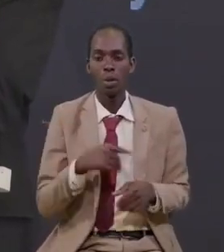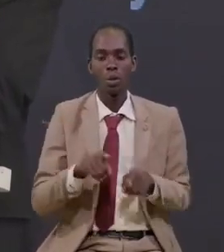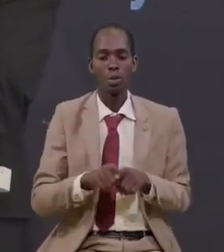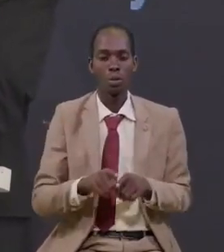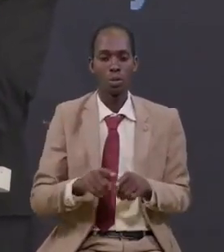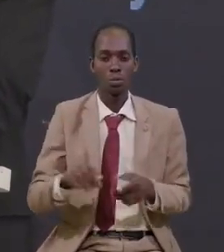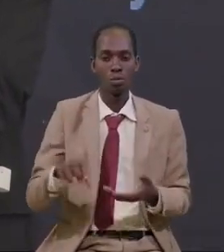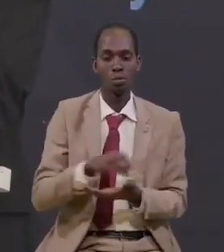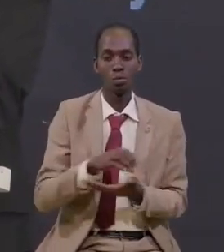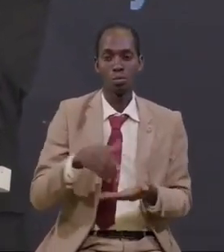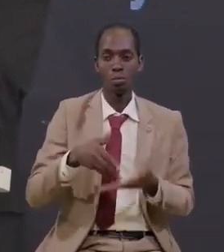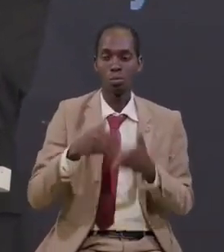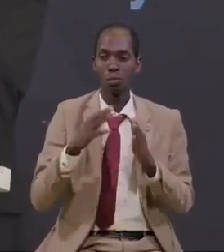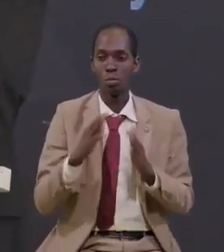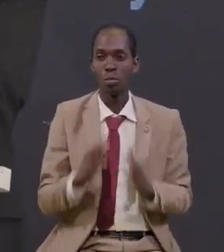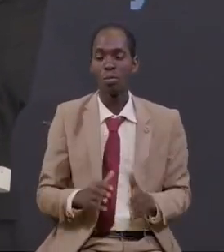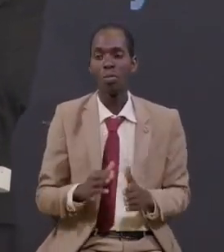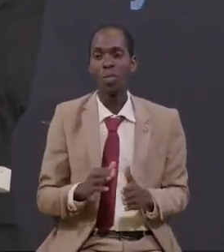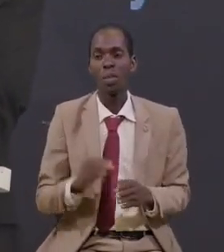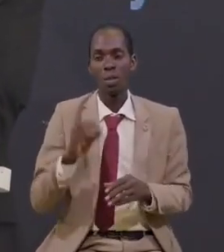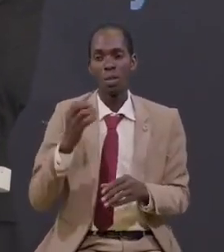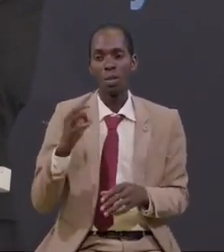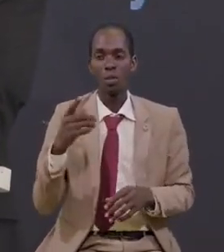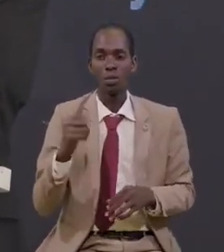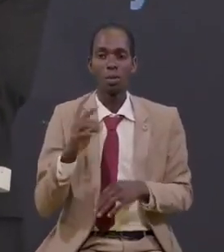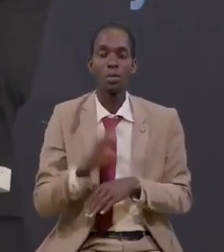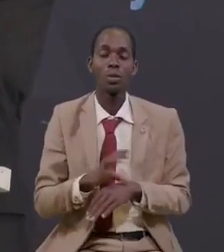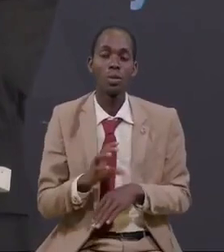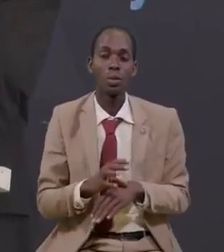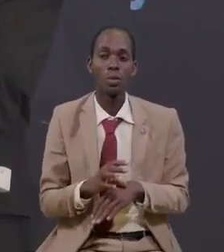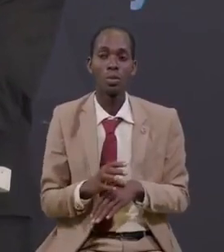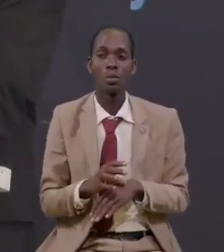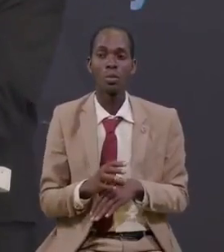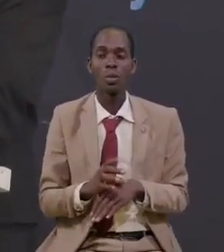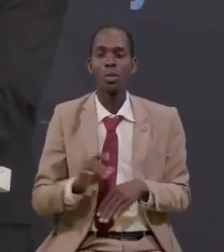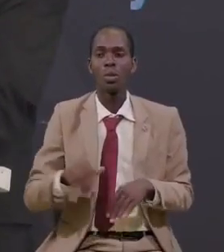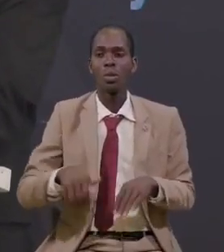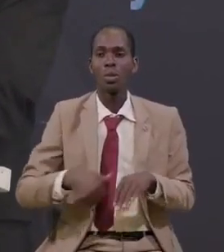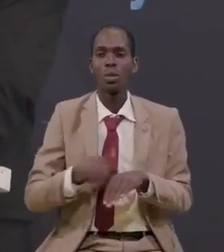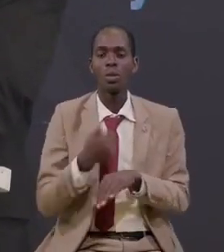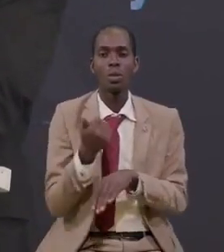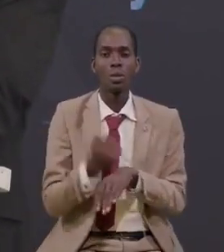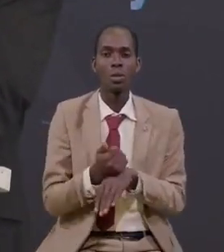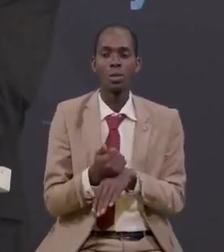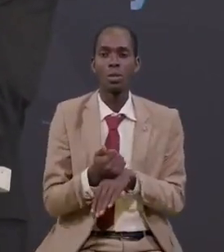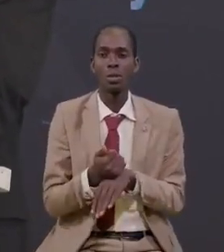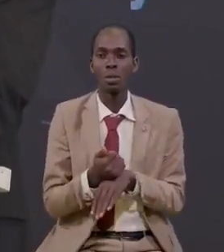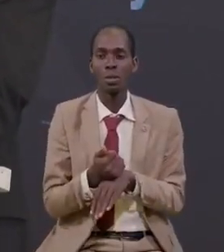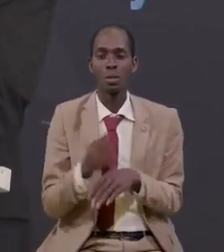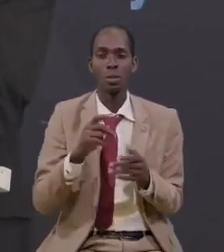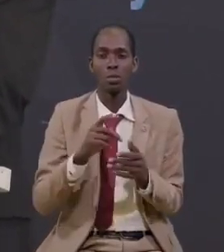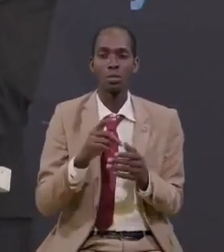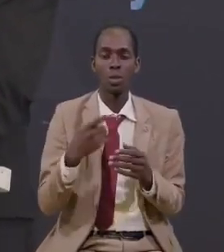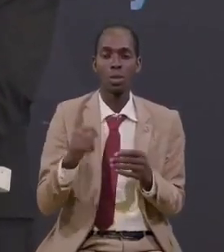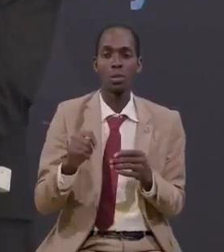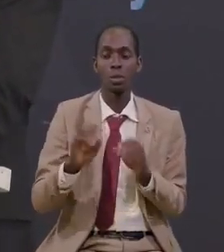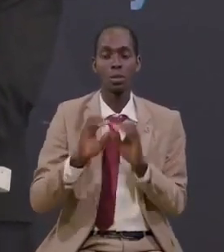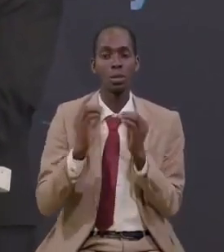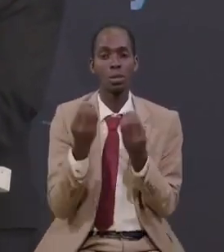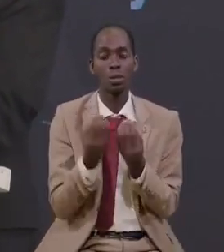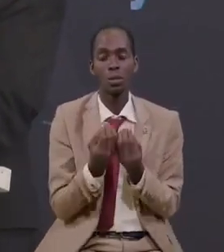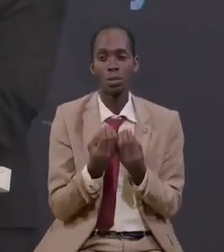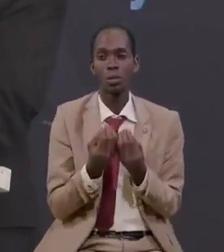Bible Church. She founded International Student for Christ, United States registered nonprofit